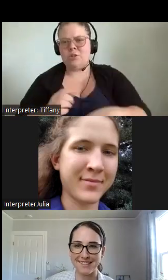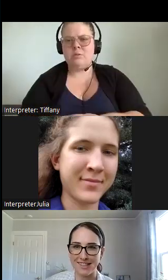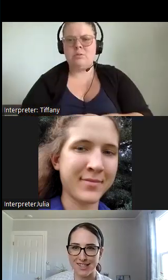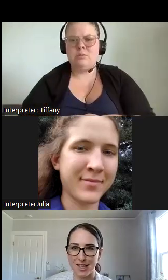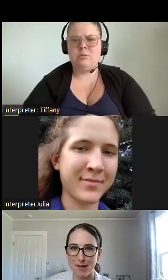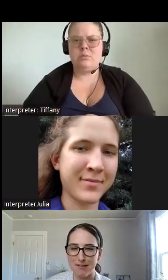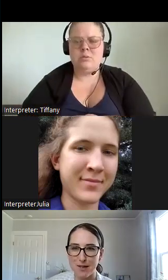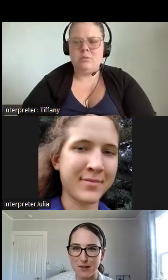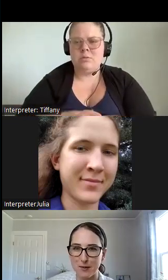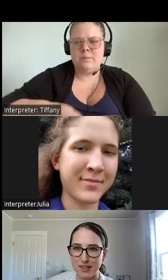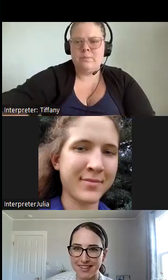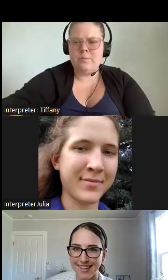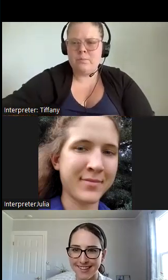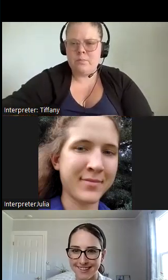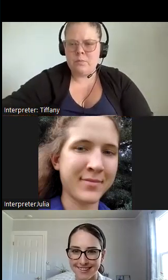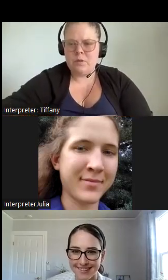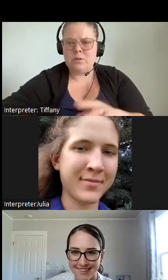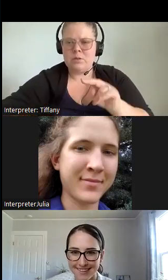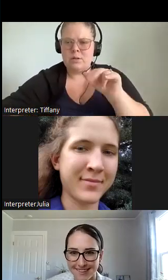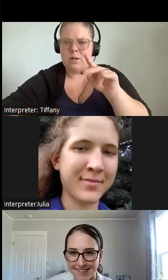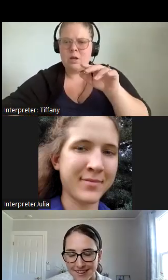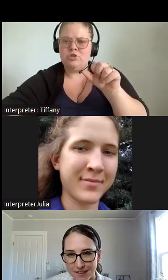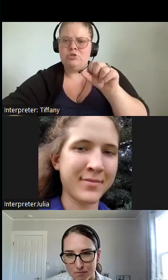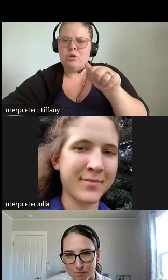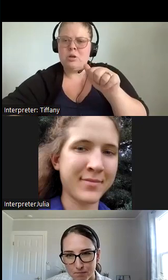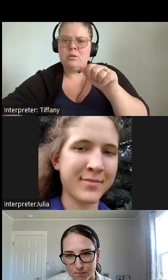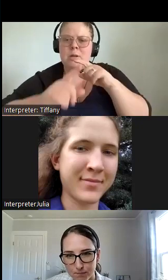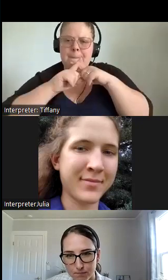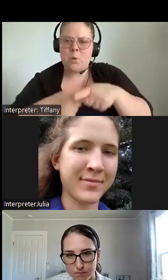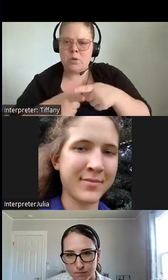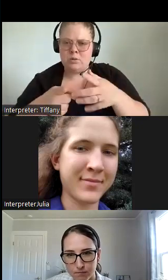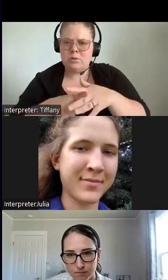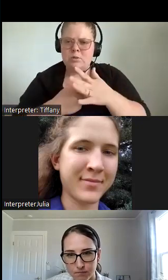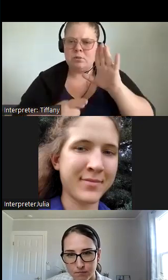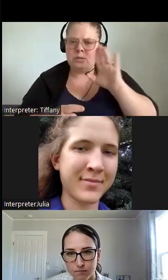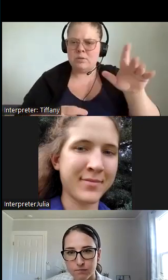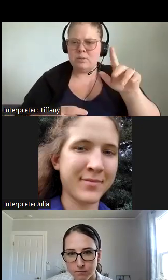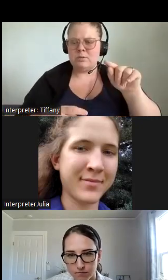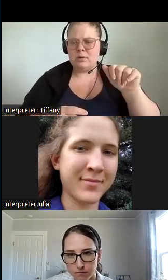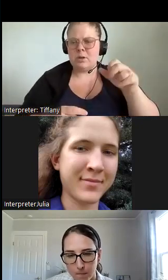I see Natasha coming off mute, so we'll start there. Great. My name's Tasha Conker.